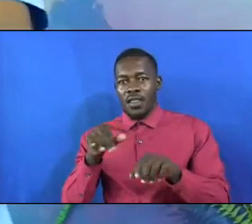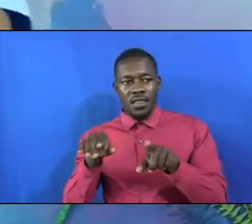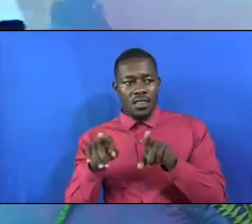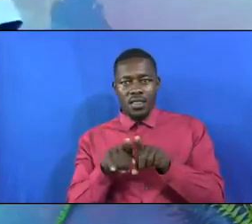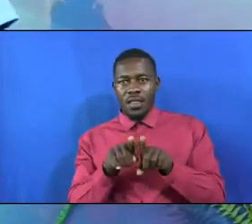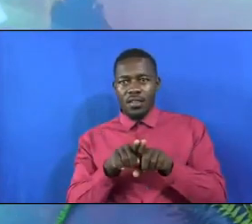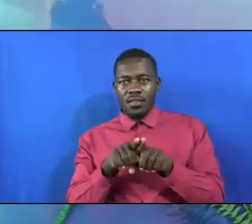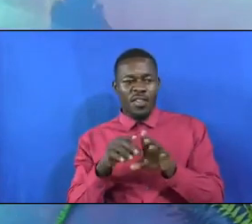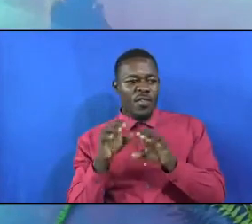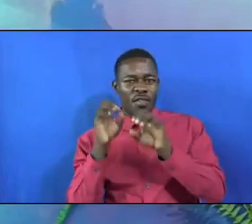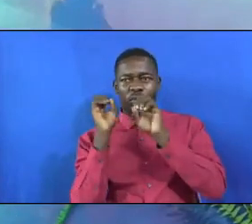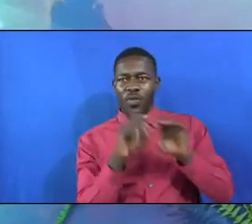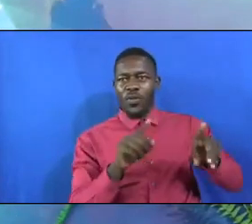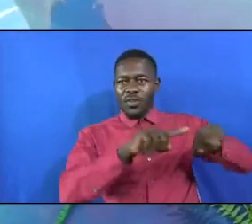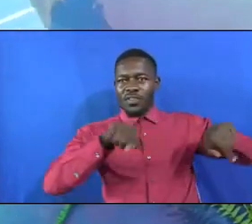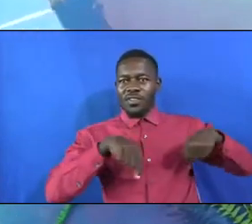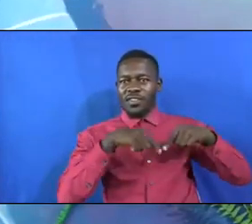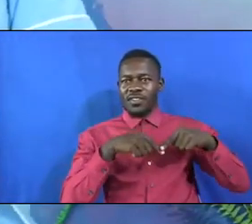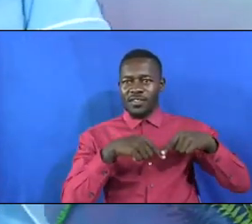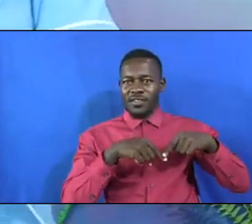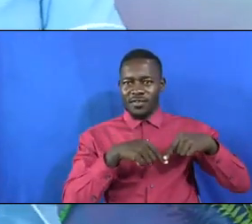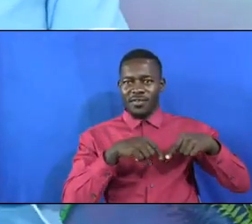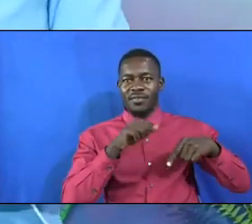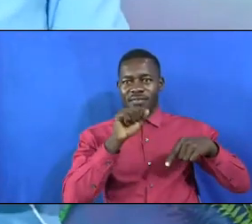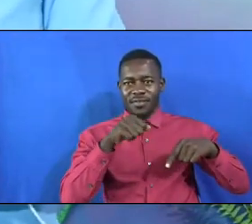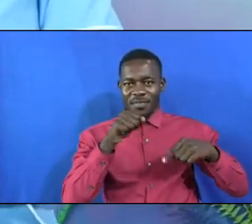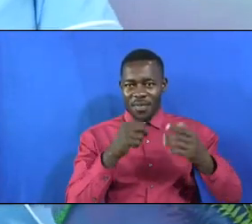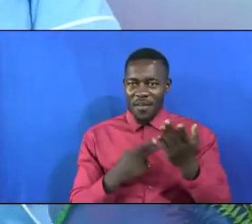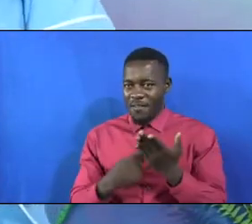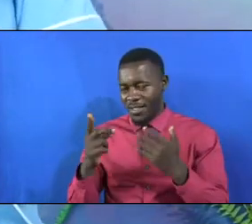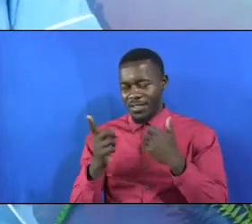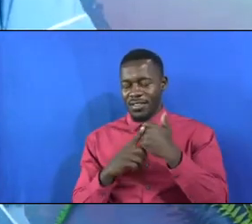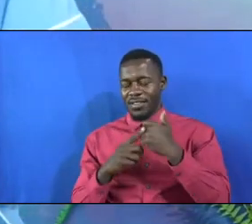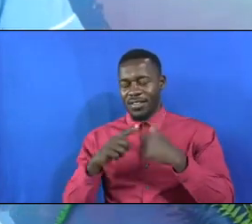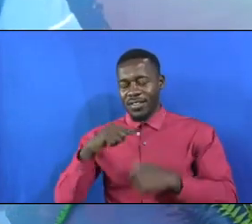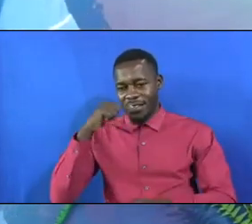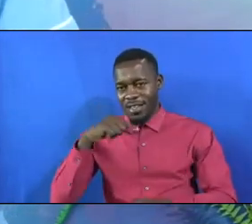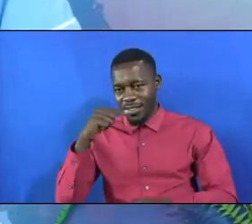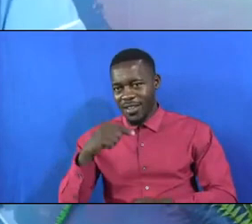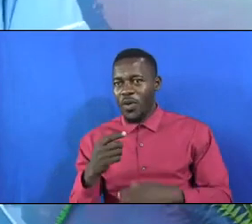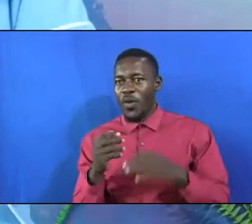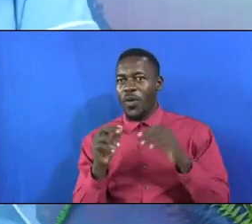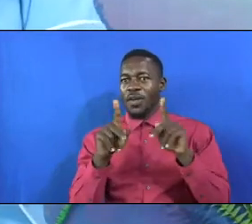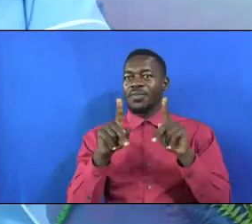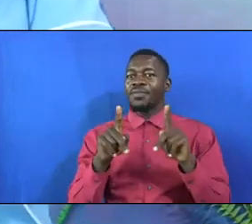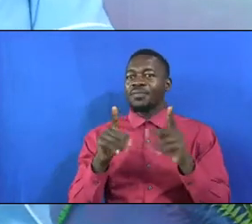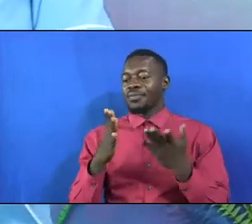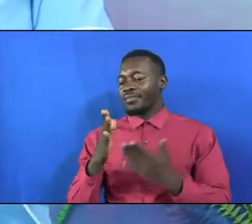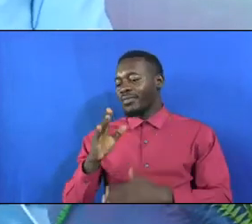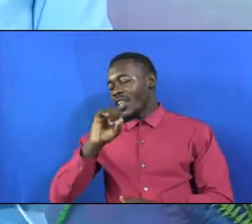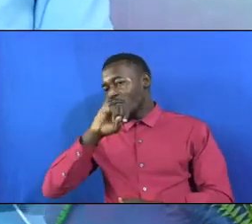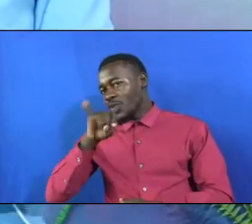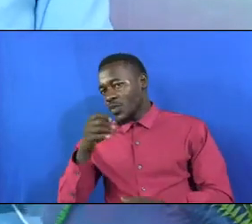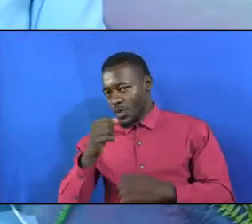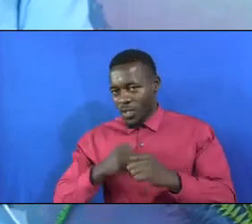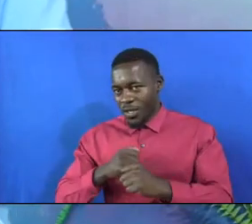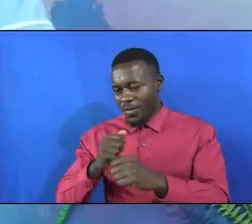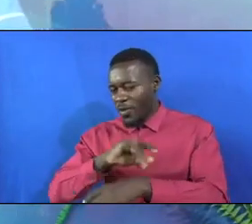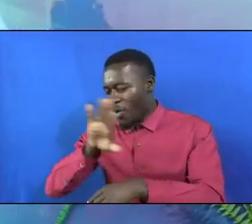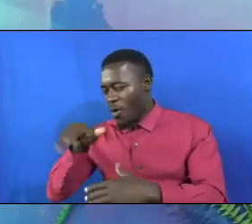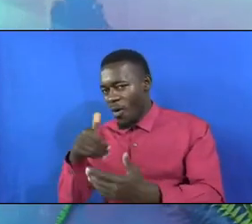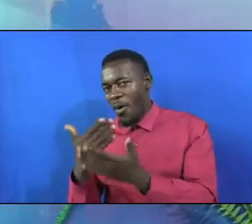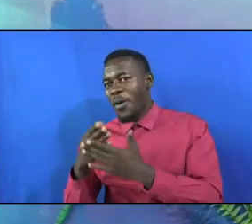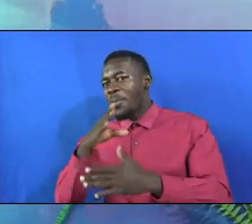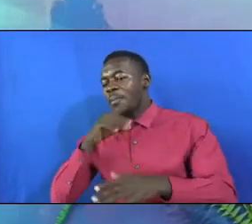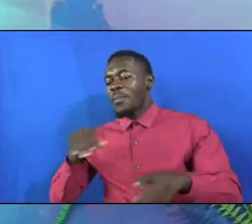prior to his brothers. So verse 6 says, now Joseph and all his brothers and all that